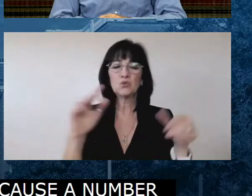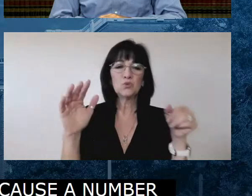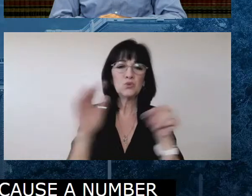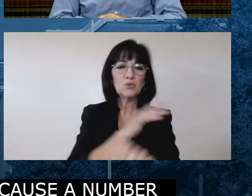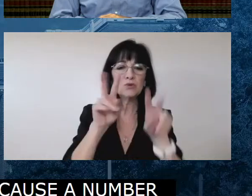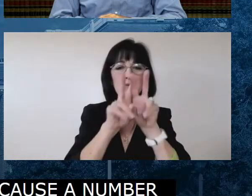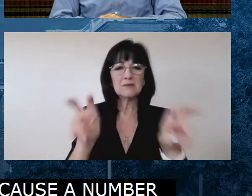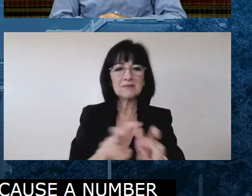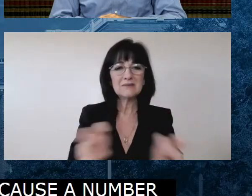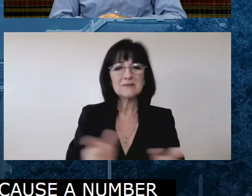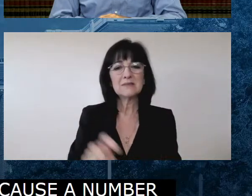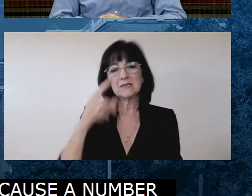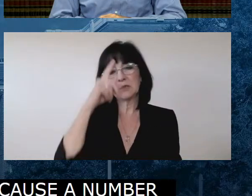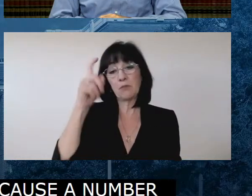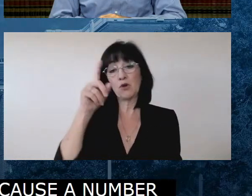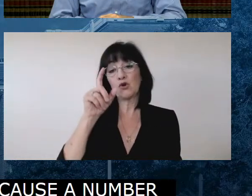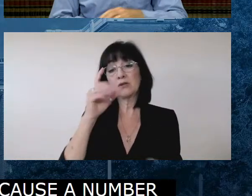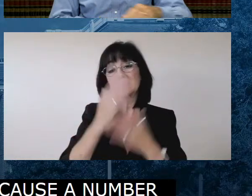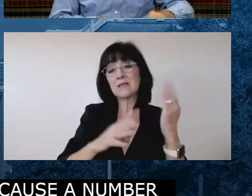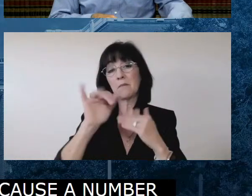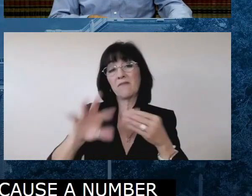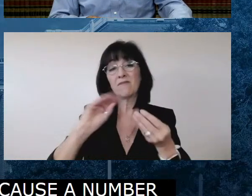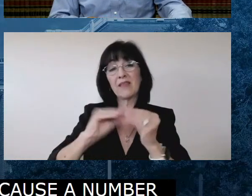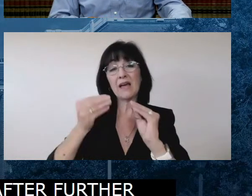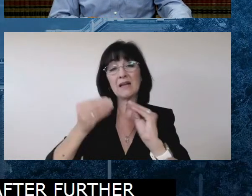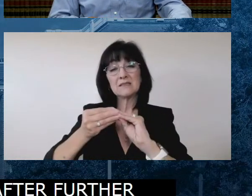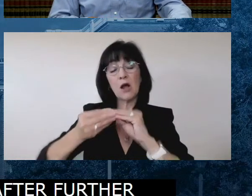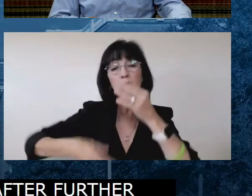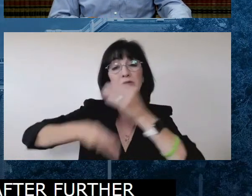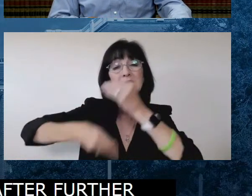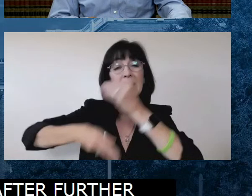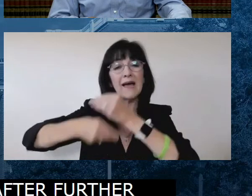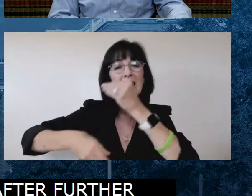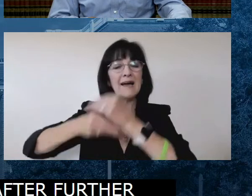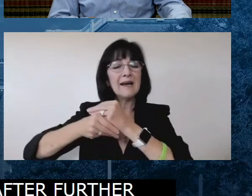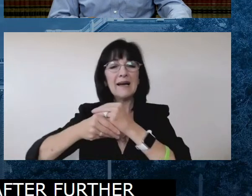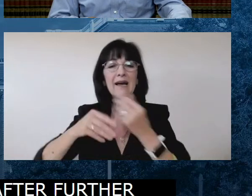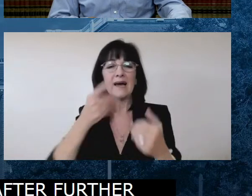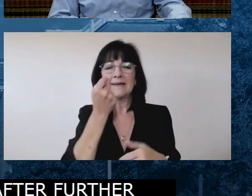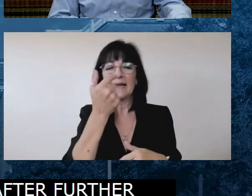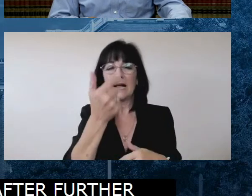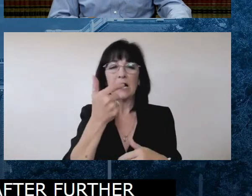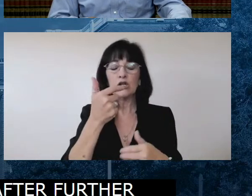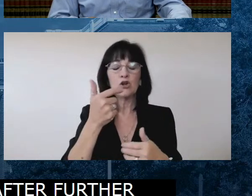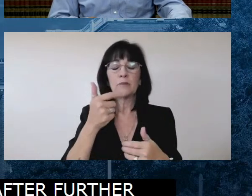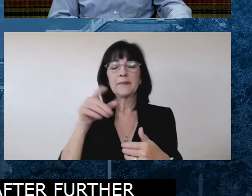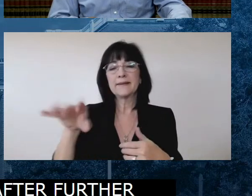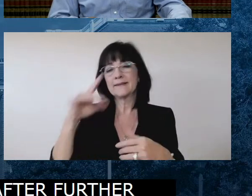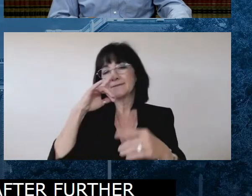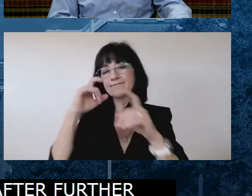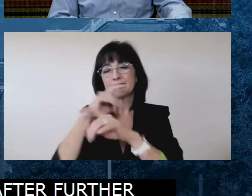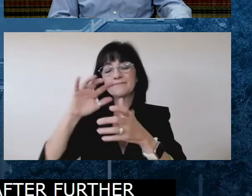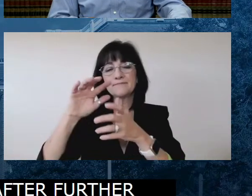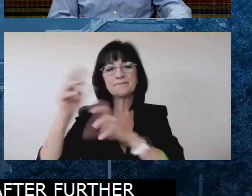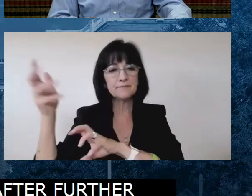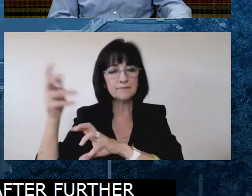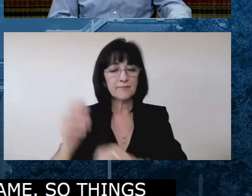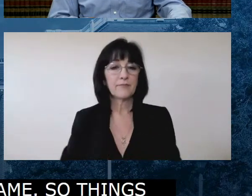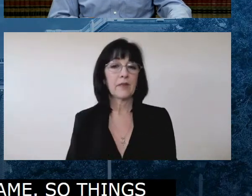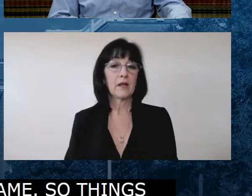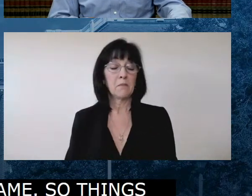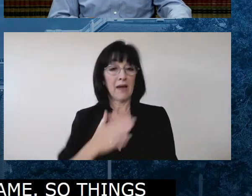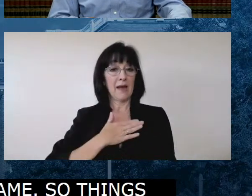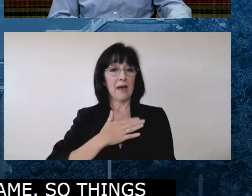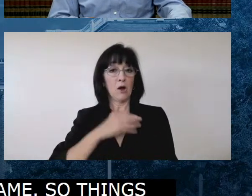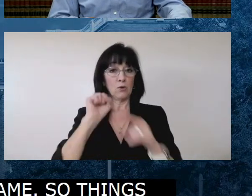and they predate the current time frame. So things have significantly changed in terms of the number